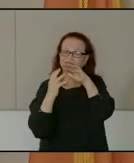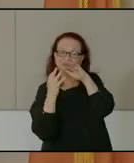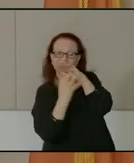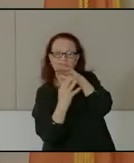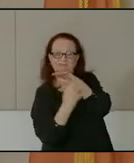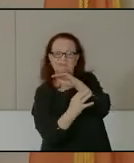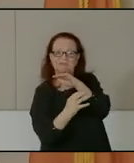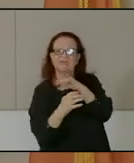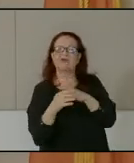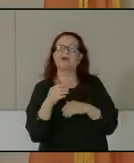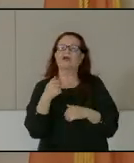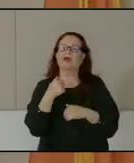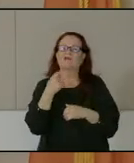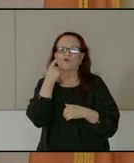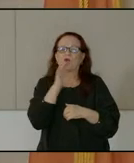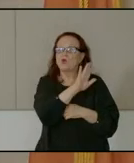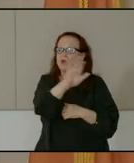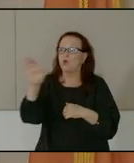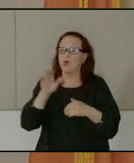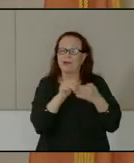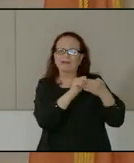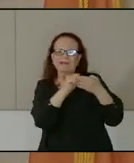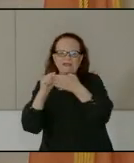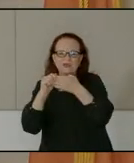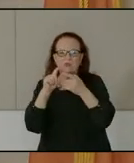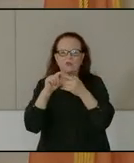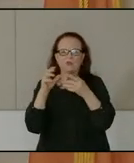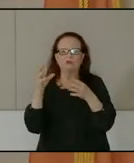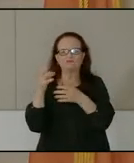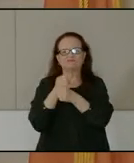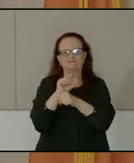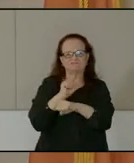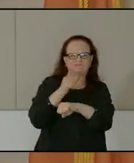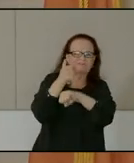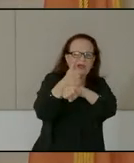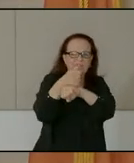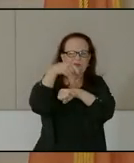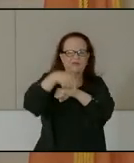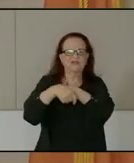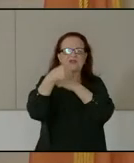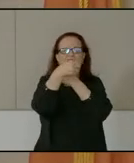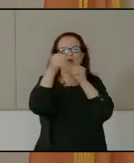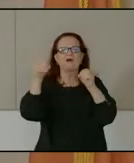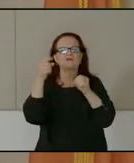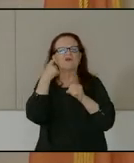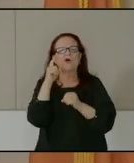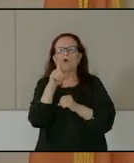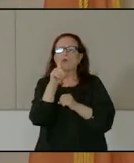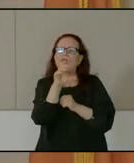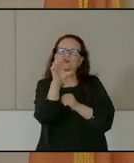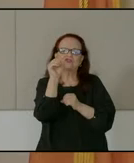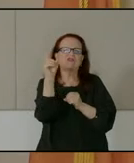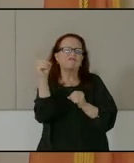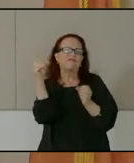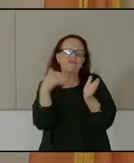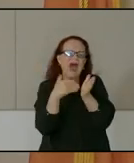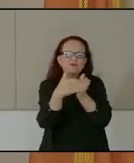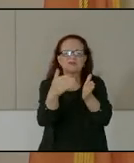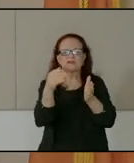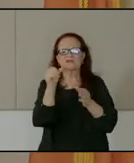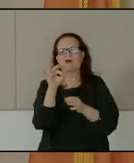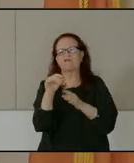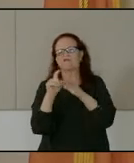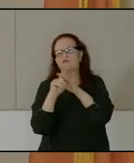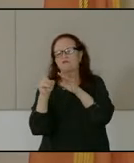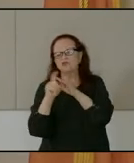your leadership in taking the initiative in creating this office so that hundreds and thousands of refugees,